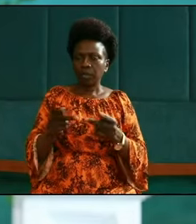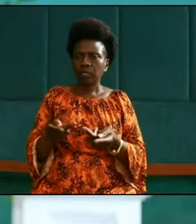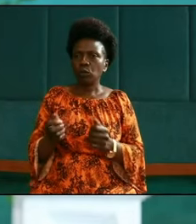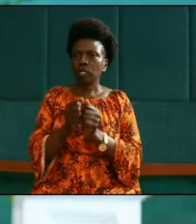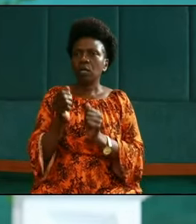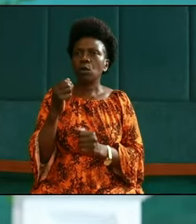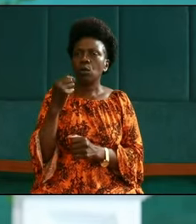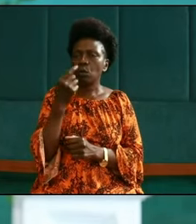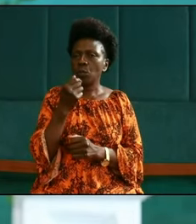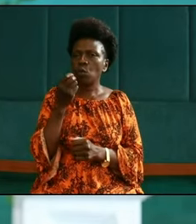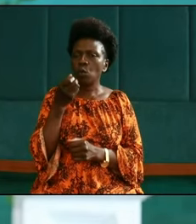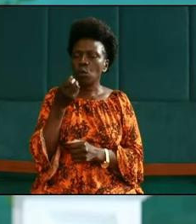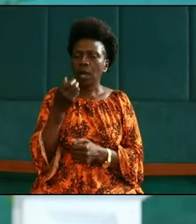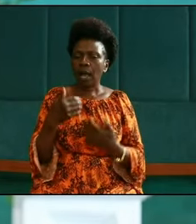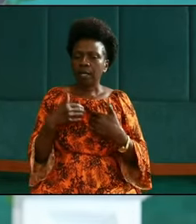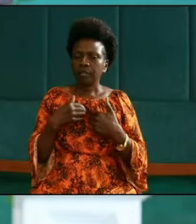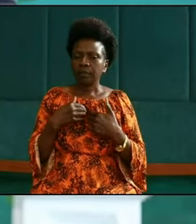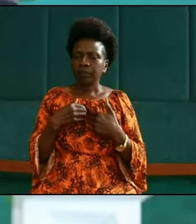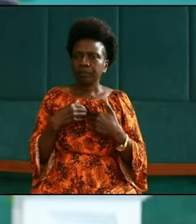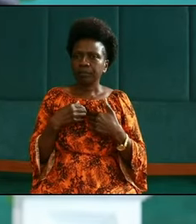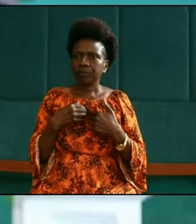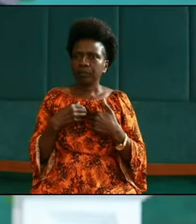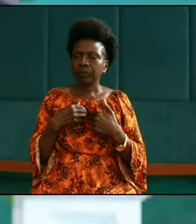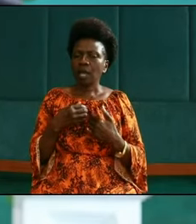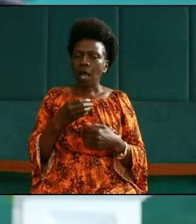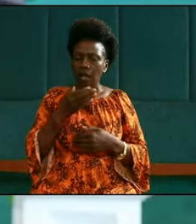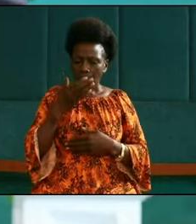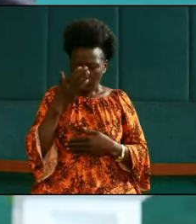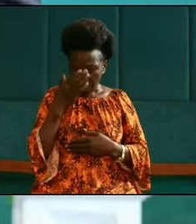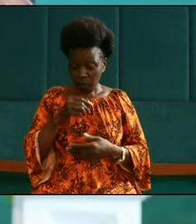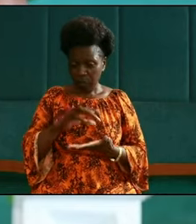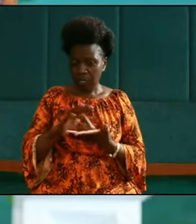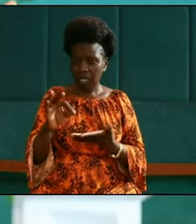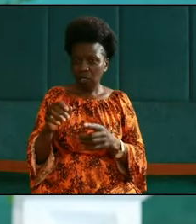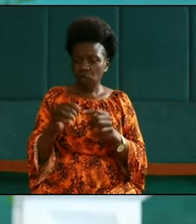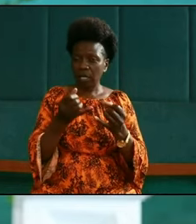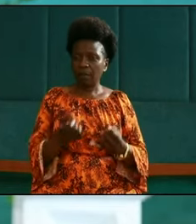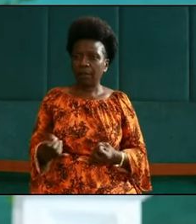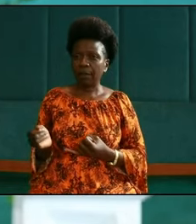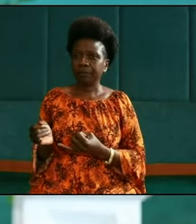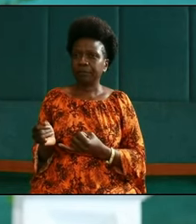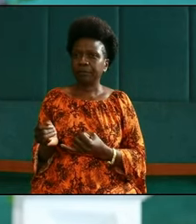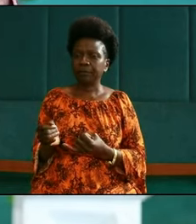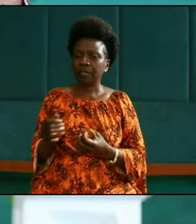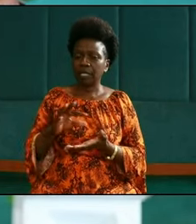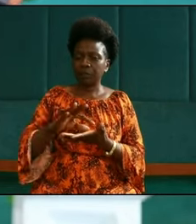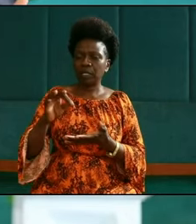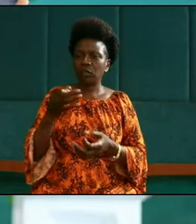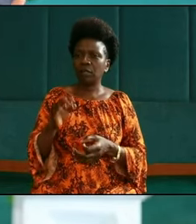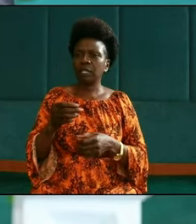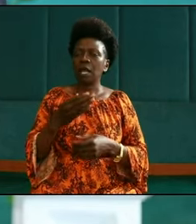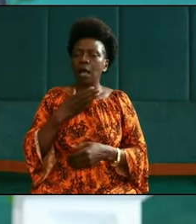him who has a contrite and humble spirit, to revive the spirit of